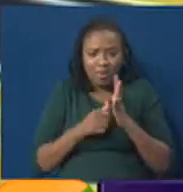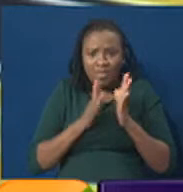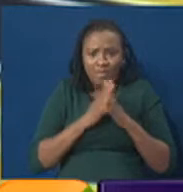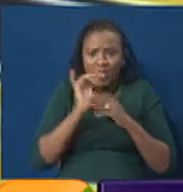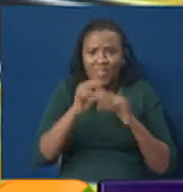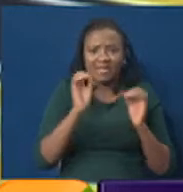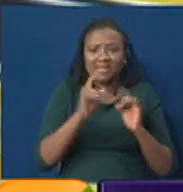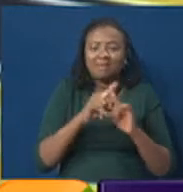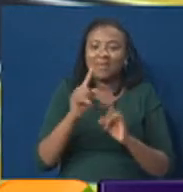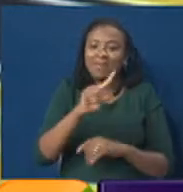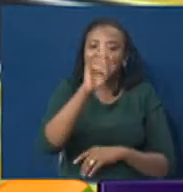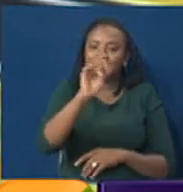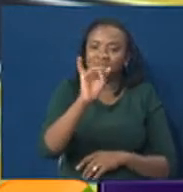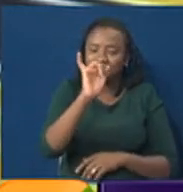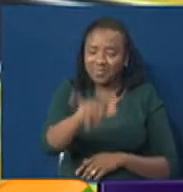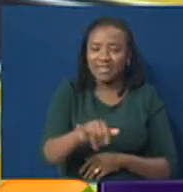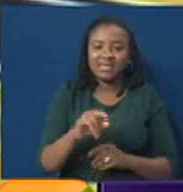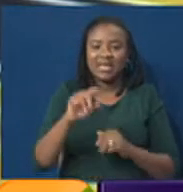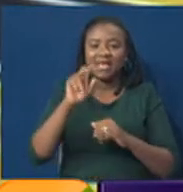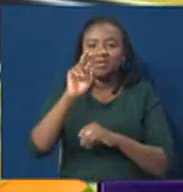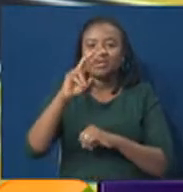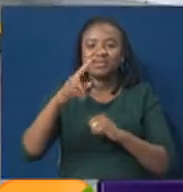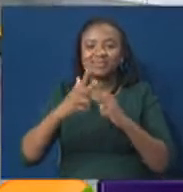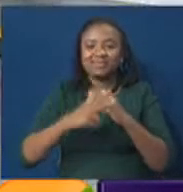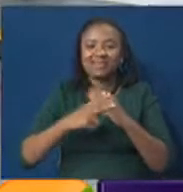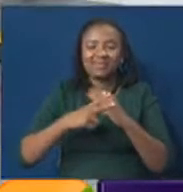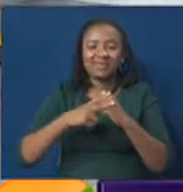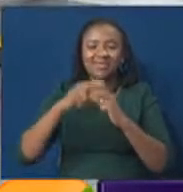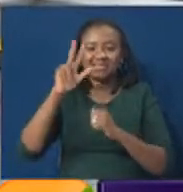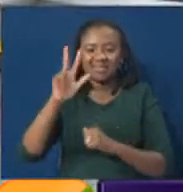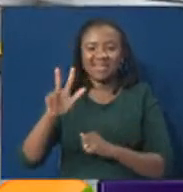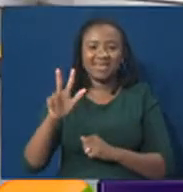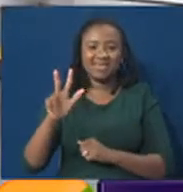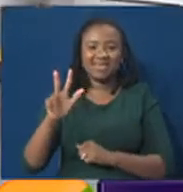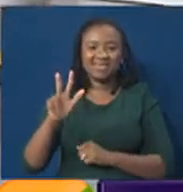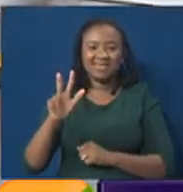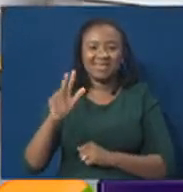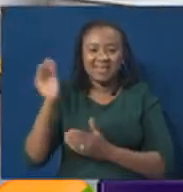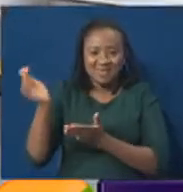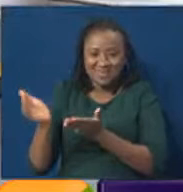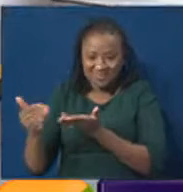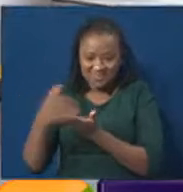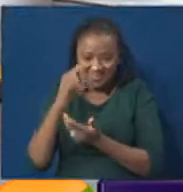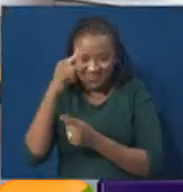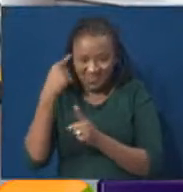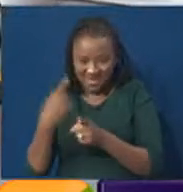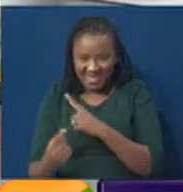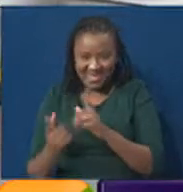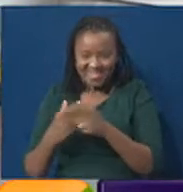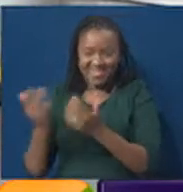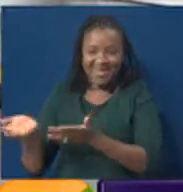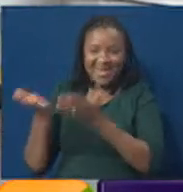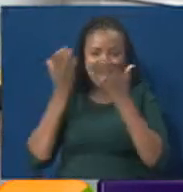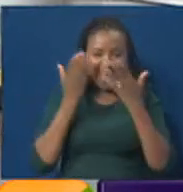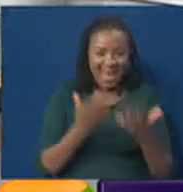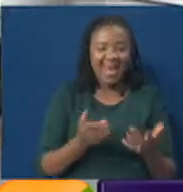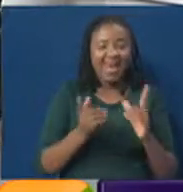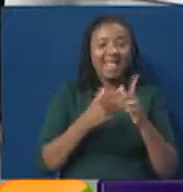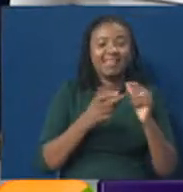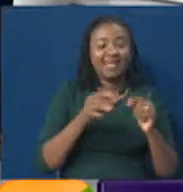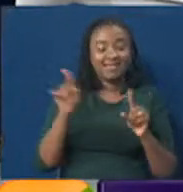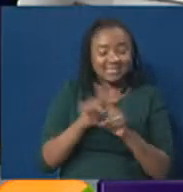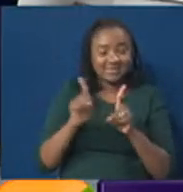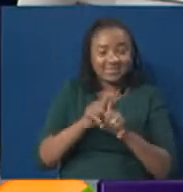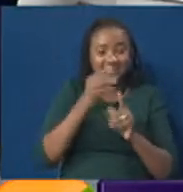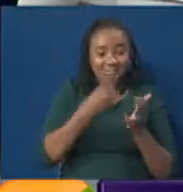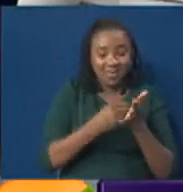very specific. So you collect 73 billion shillings in 12 months. And then you turn it around to the private sector? Hold on. 10 times. At the same time, you're building houses. The target